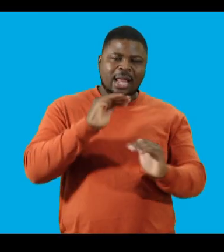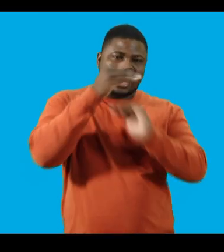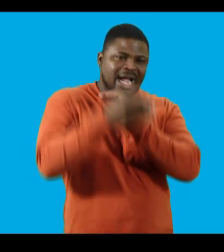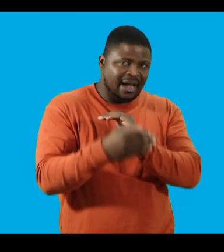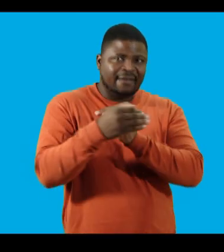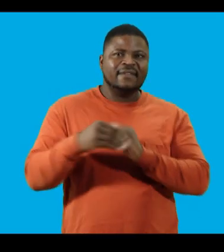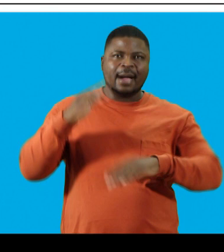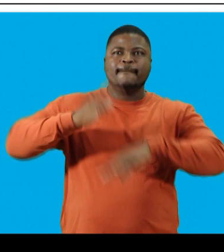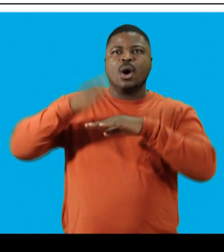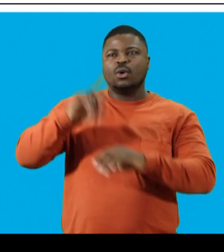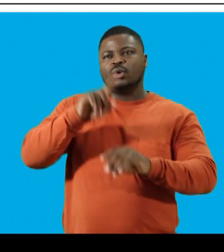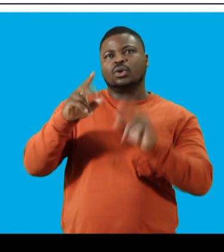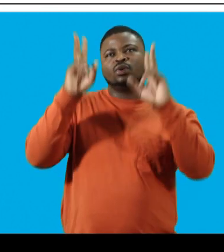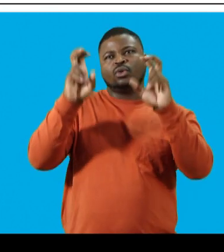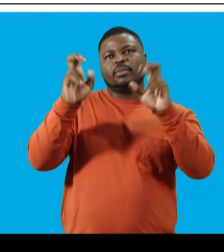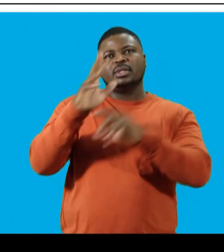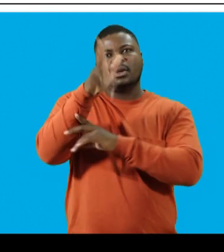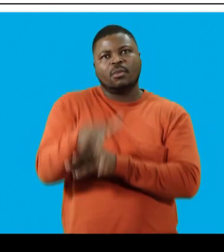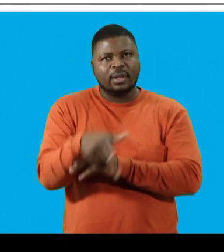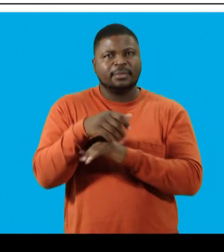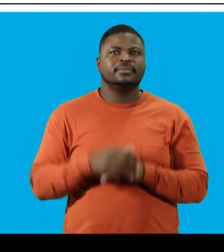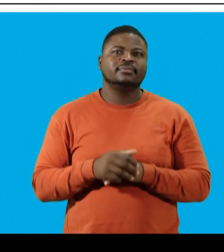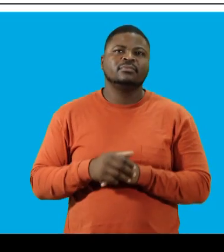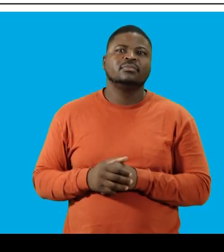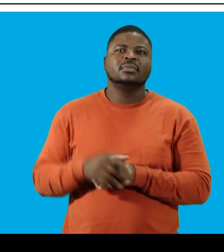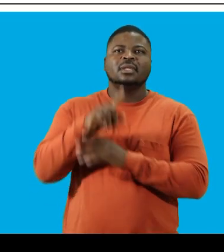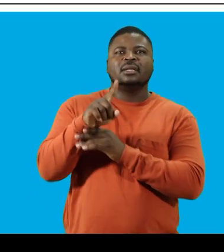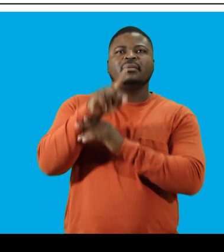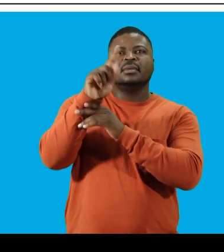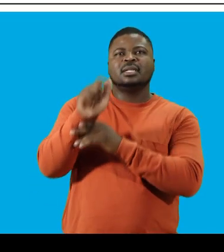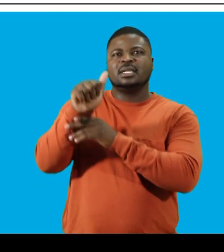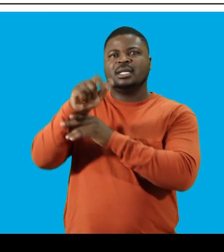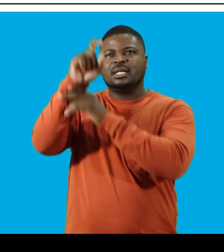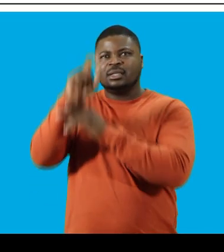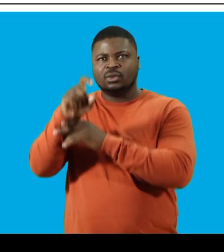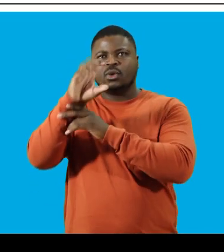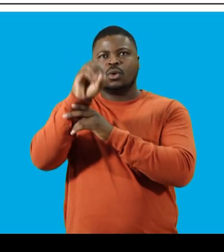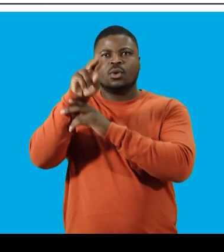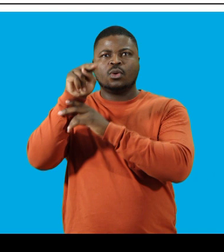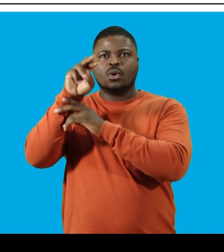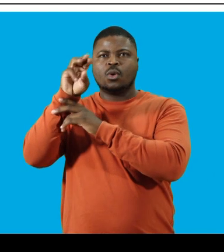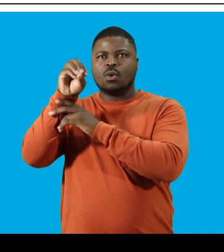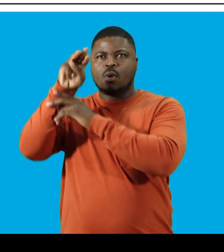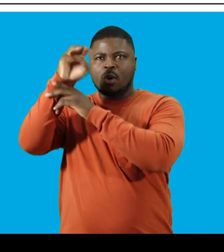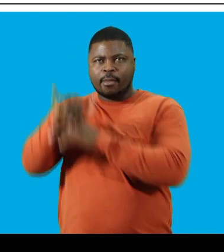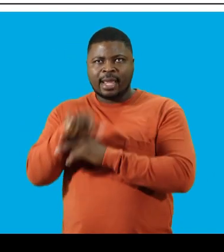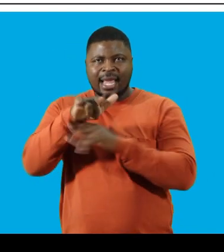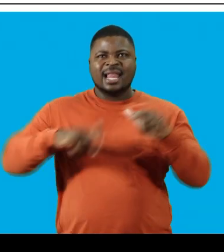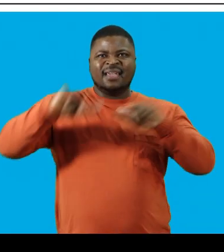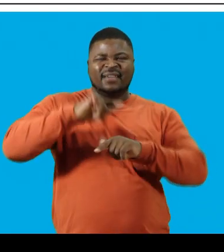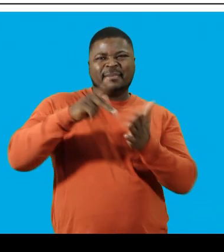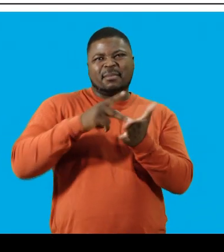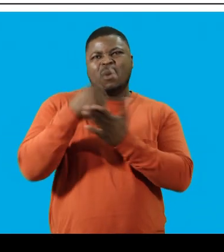than one topic. What is the taxonomy levels? Level 1 is